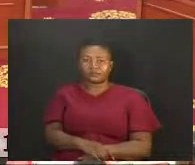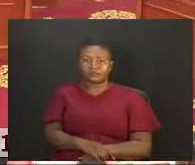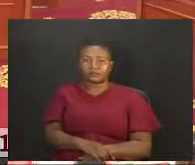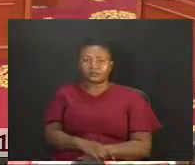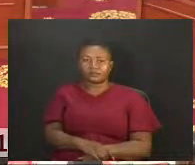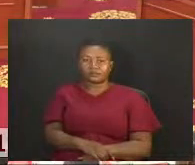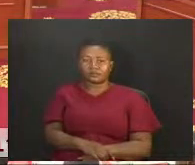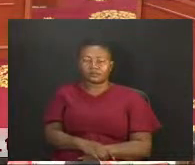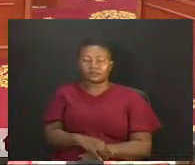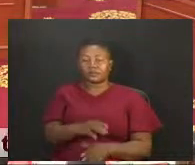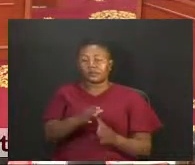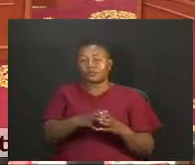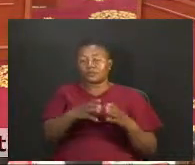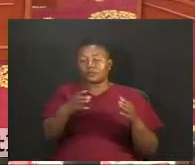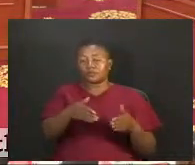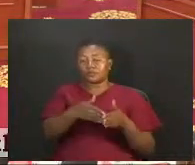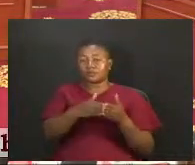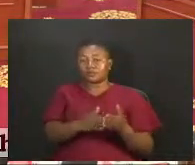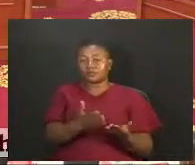Majority leader, yes.